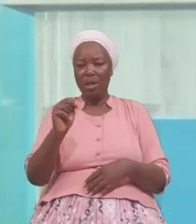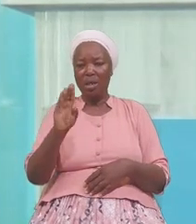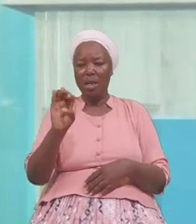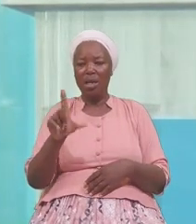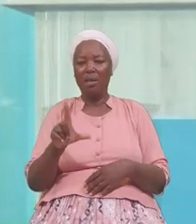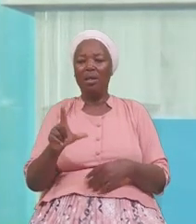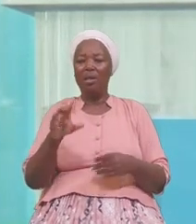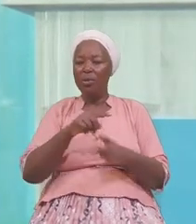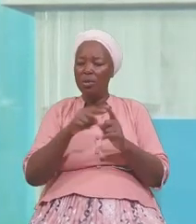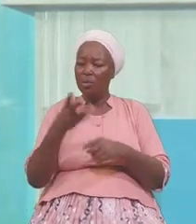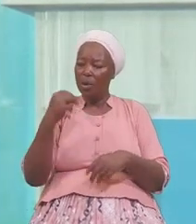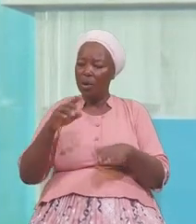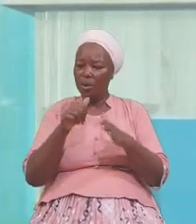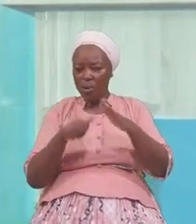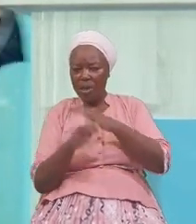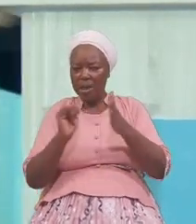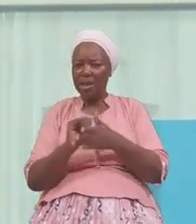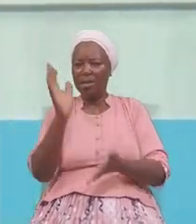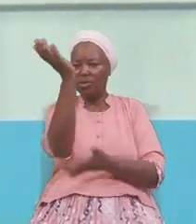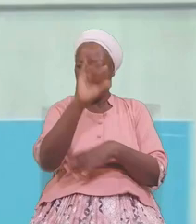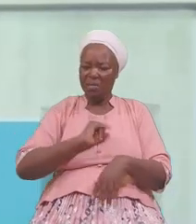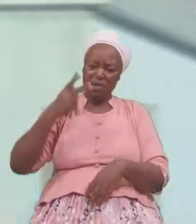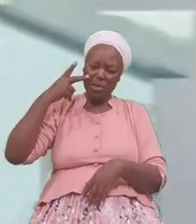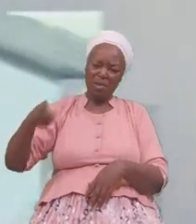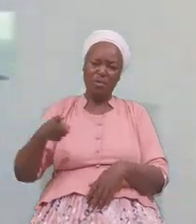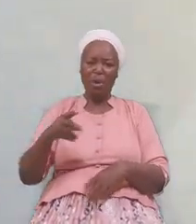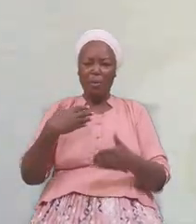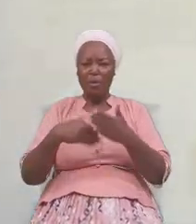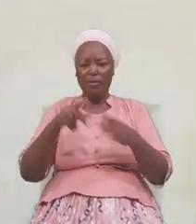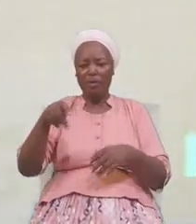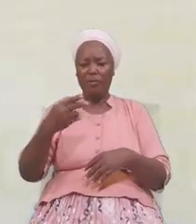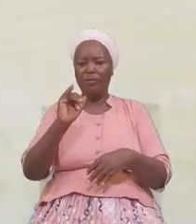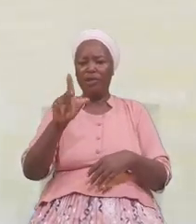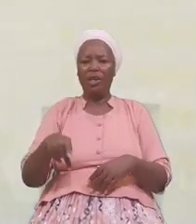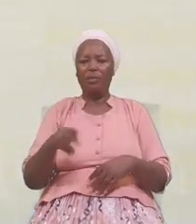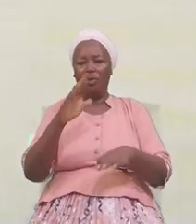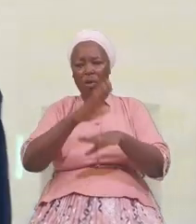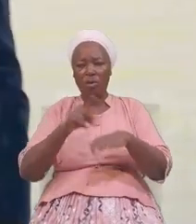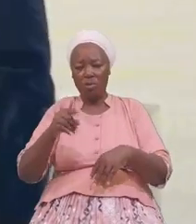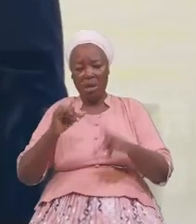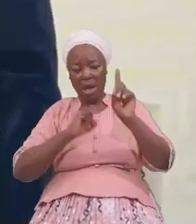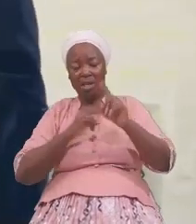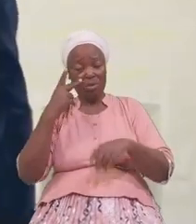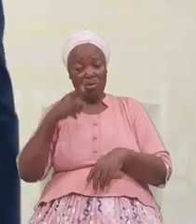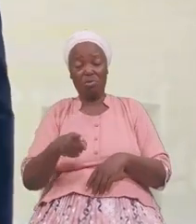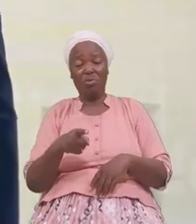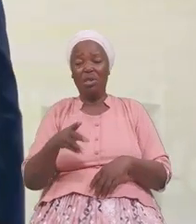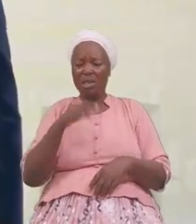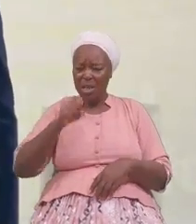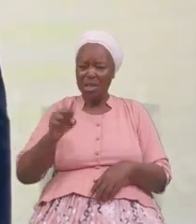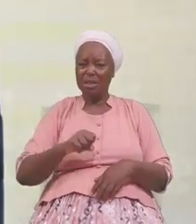tree, I saw you. Before Philip called you, I saw you. Yes, he sees